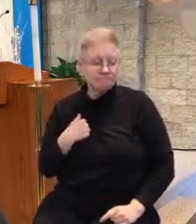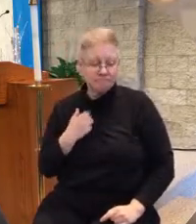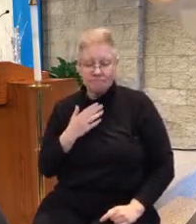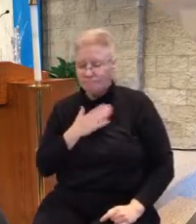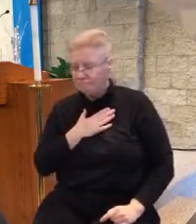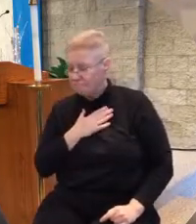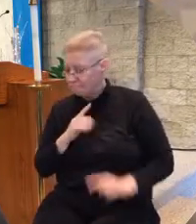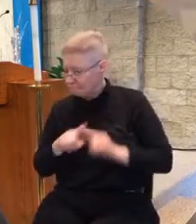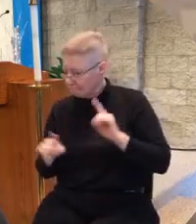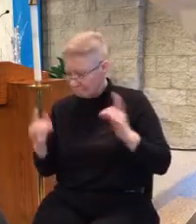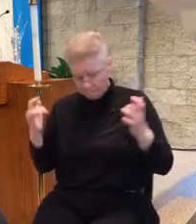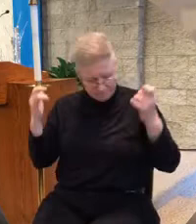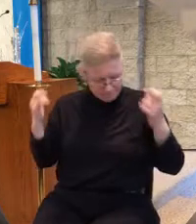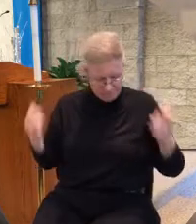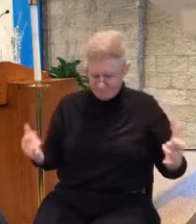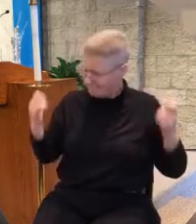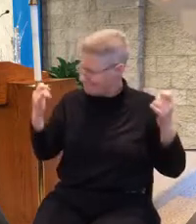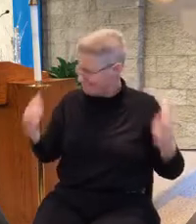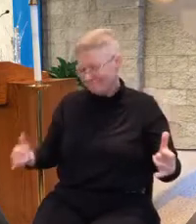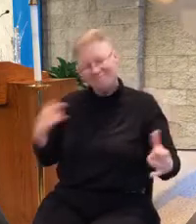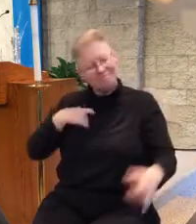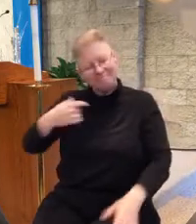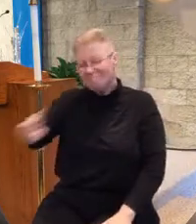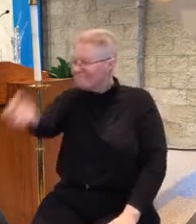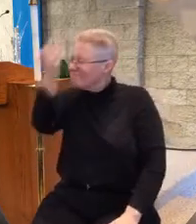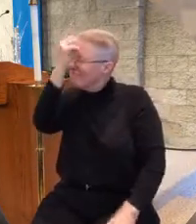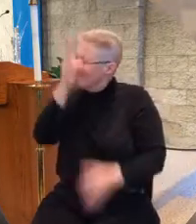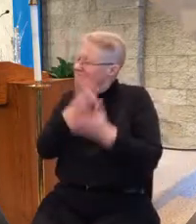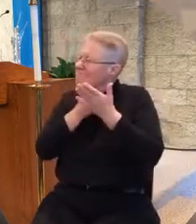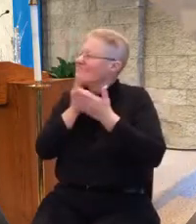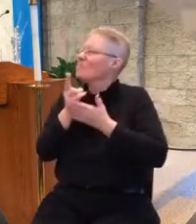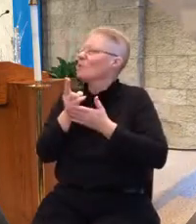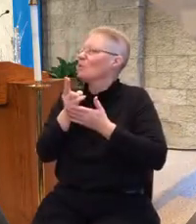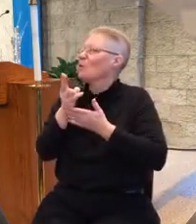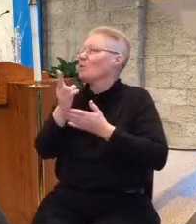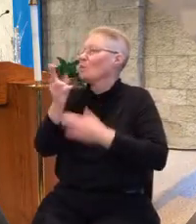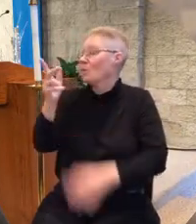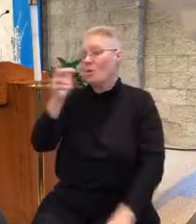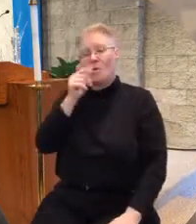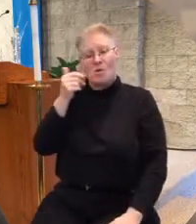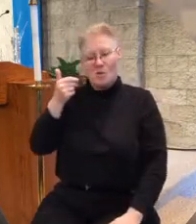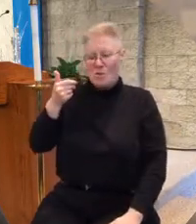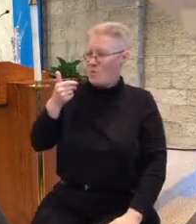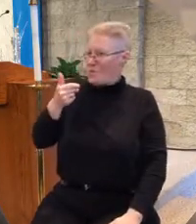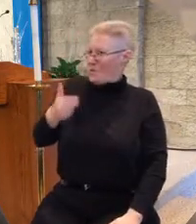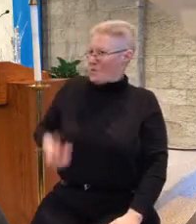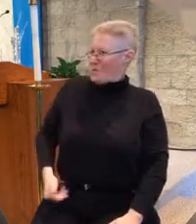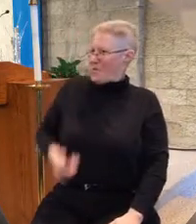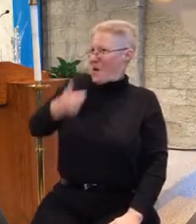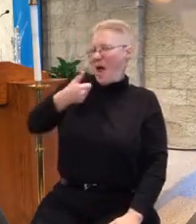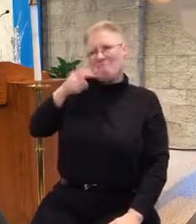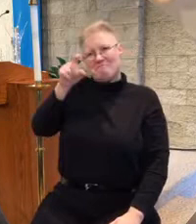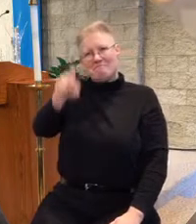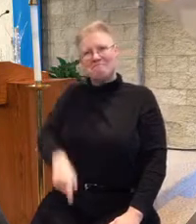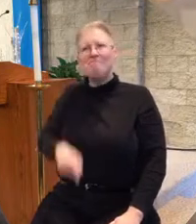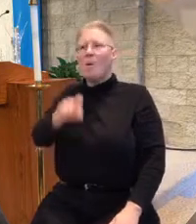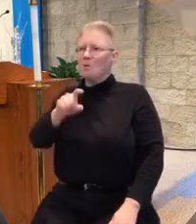But now I know the truth of who I came here to be.